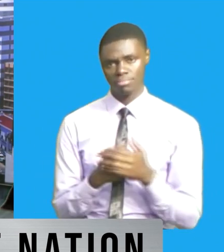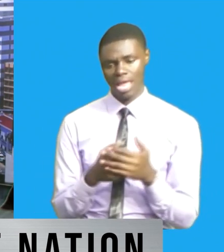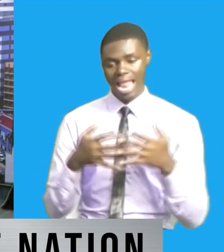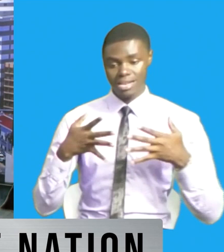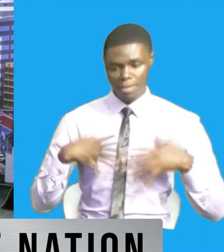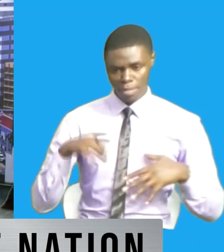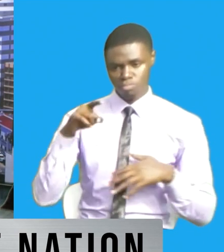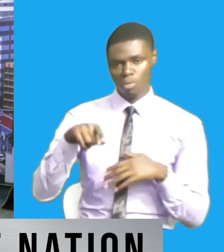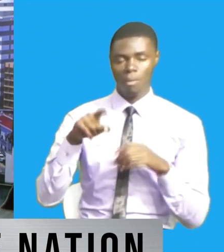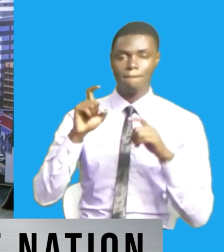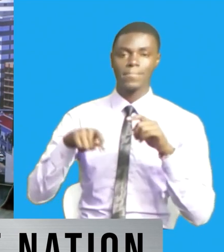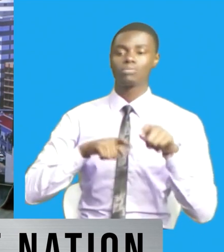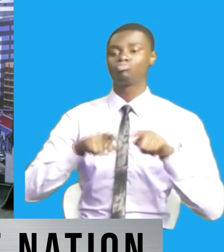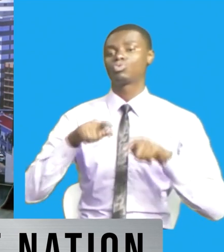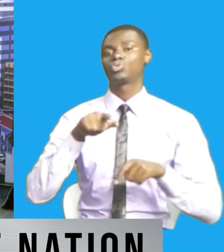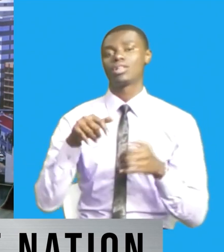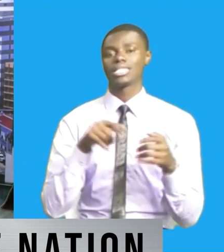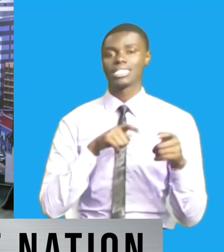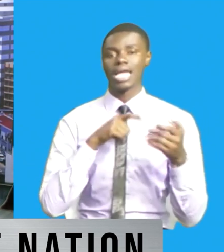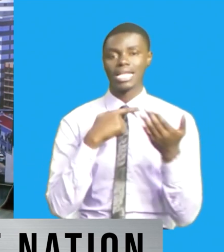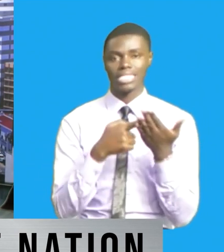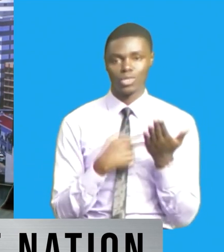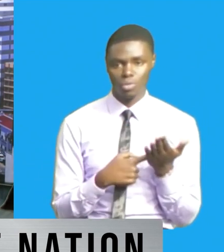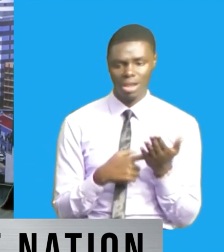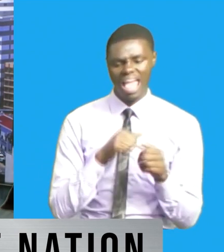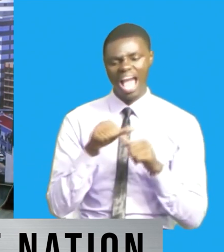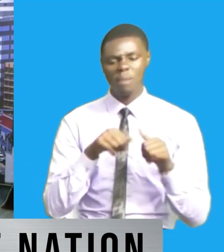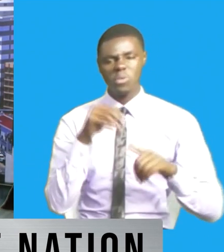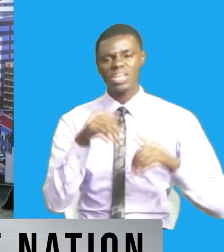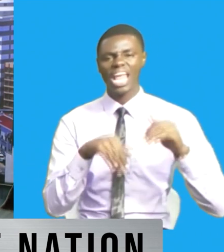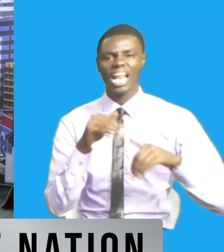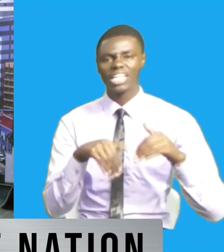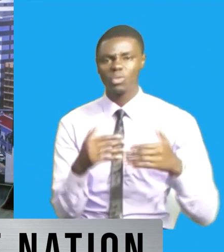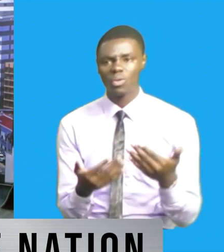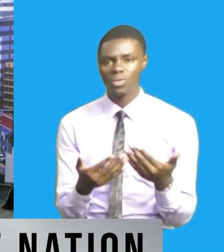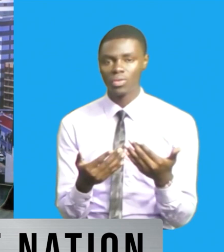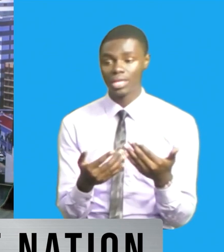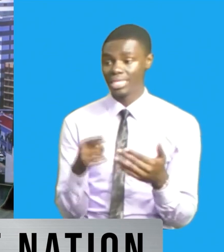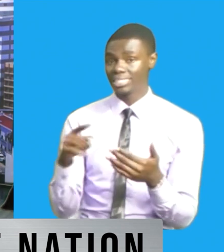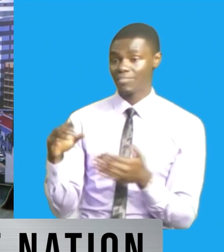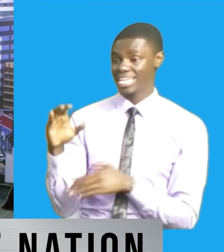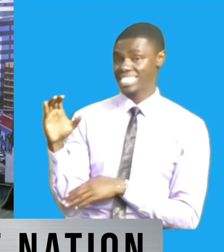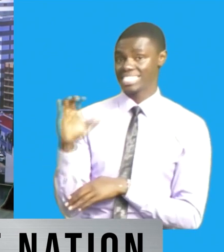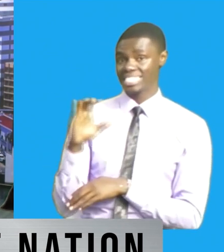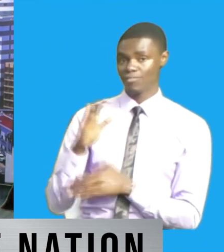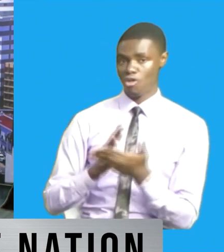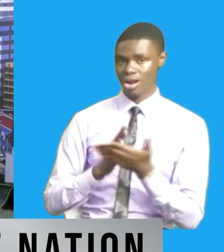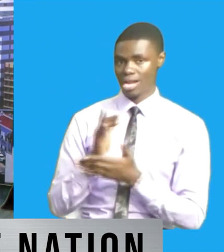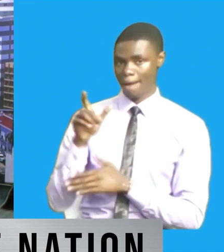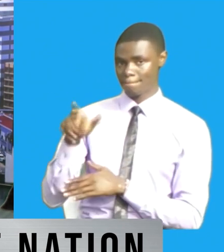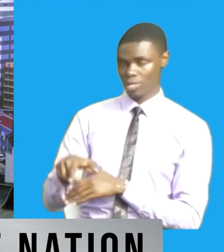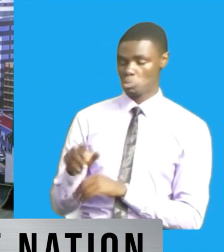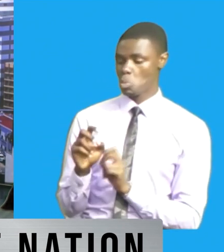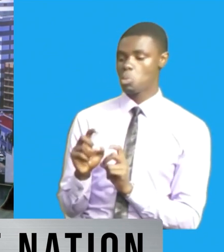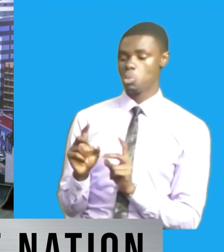people that should take charge of this discussion. Hii mambo ya electoral you are a civil rights person, right? Yes.